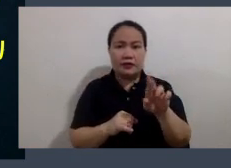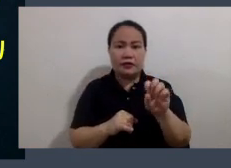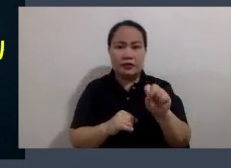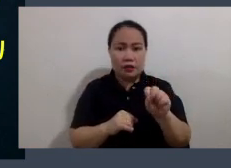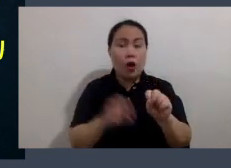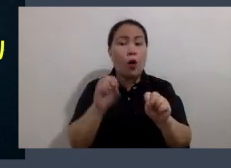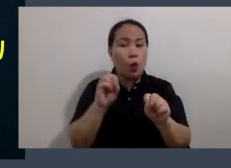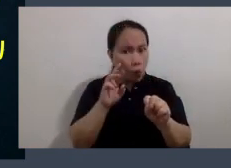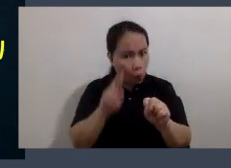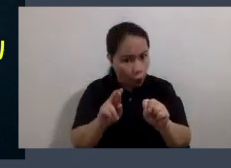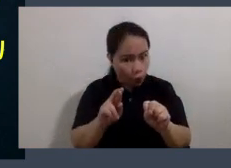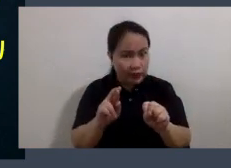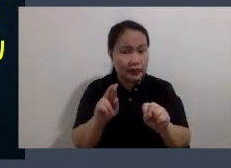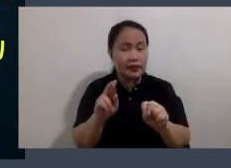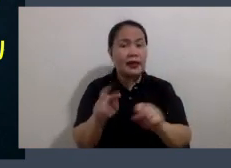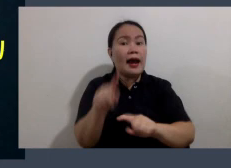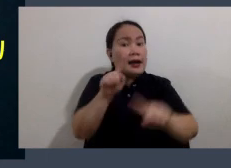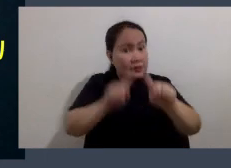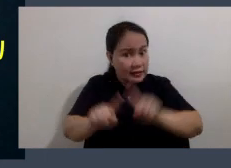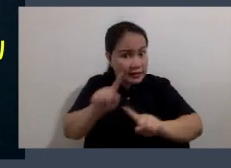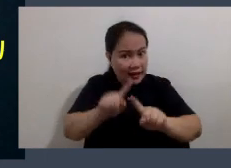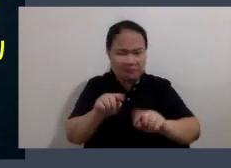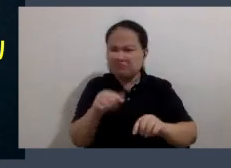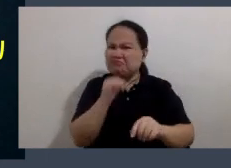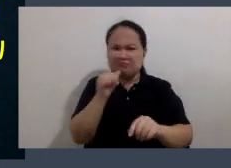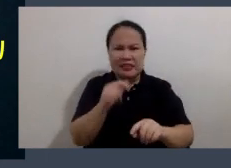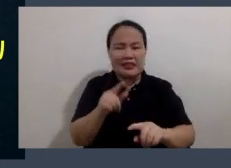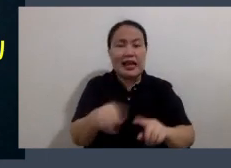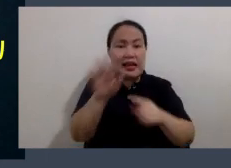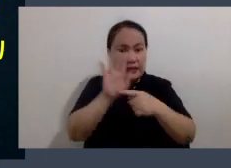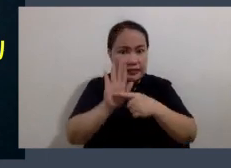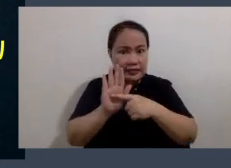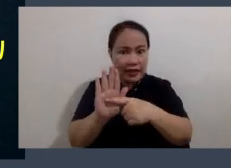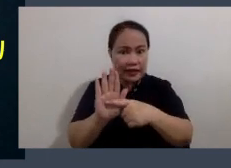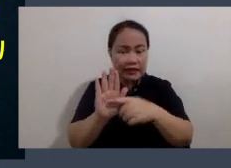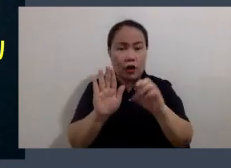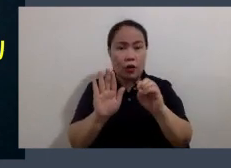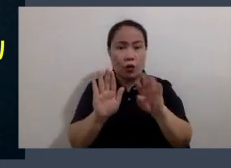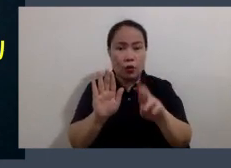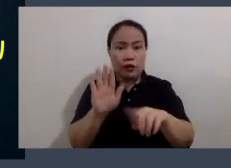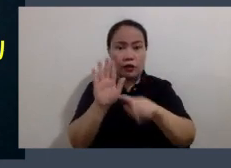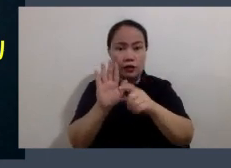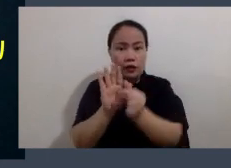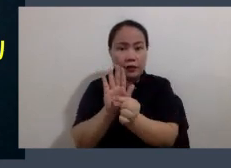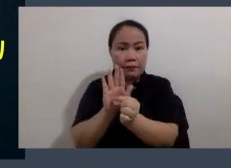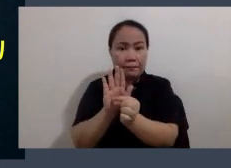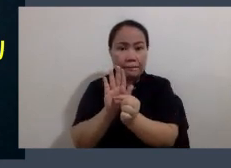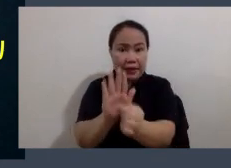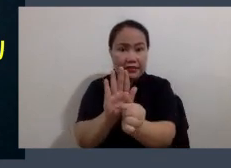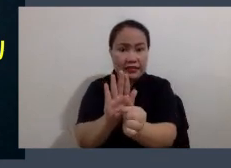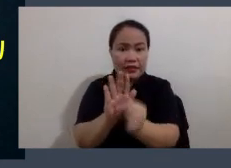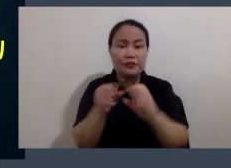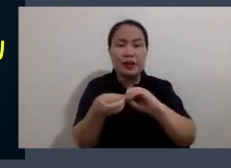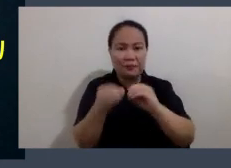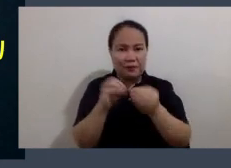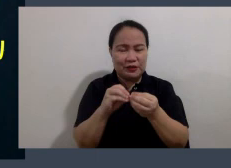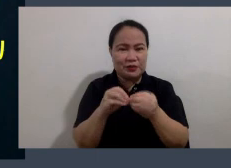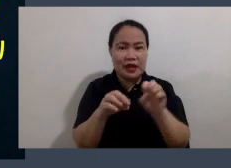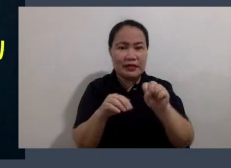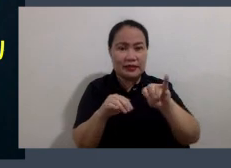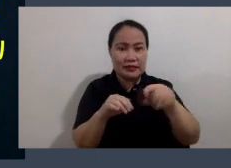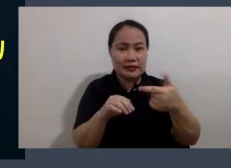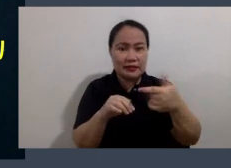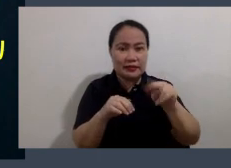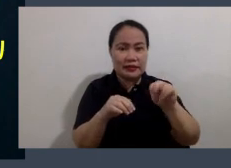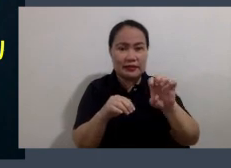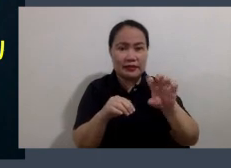dito ay integers. Or pag sinabi nating integers, that is also referring to signed numbers. Now, take